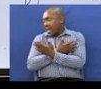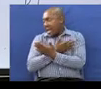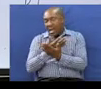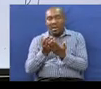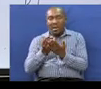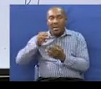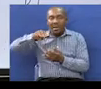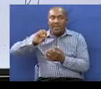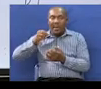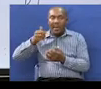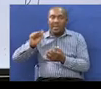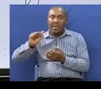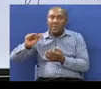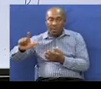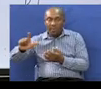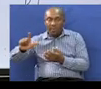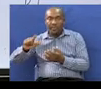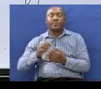non-metals